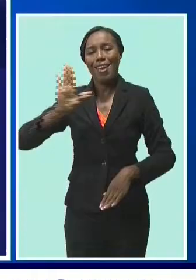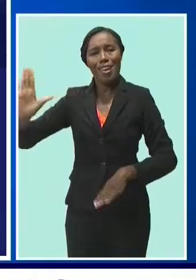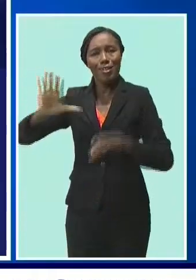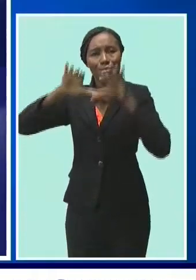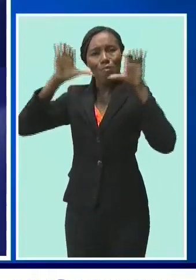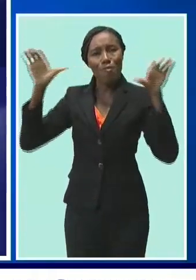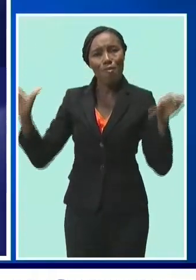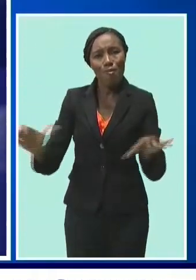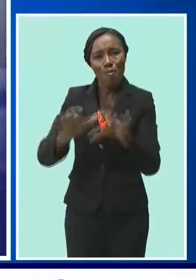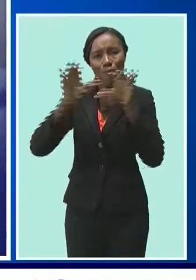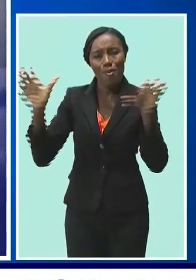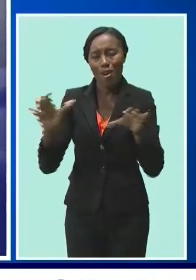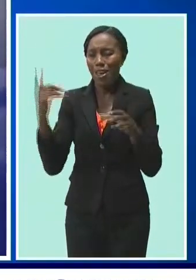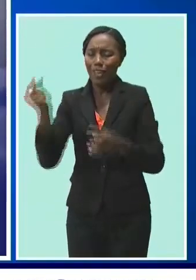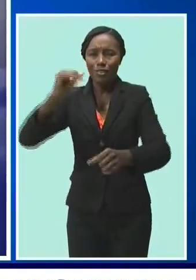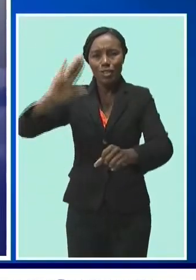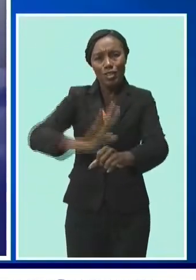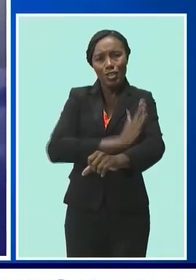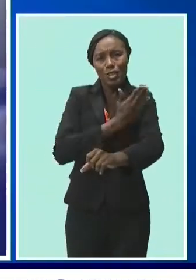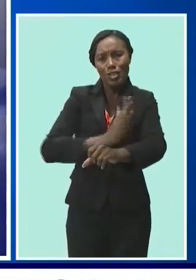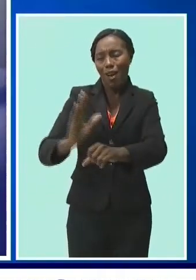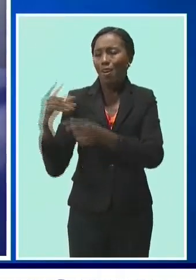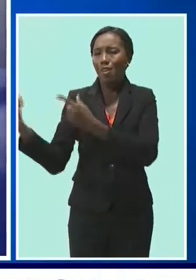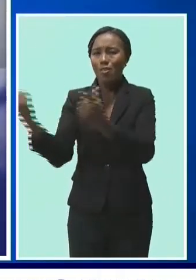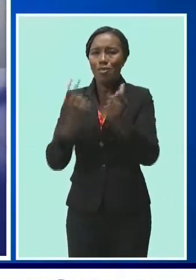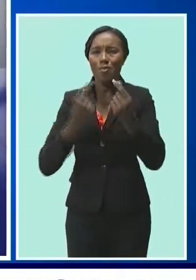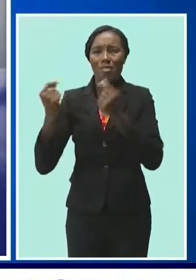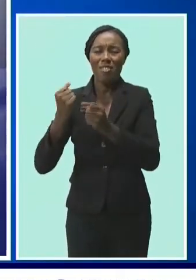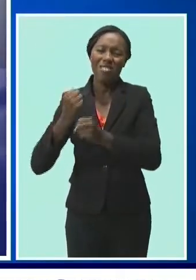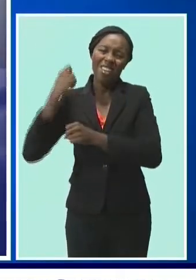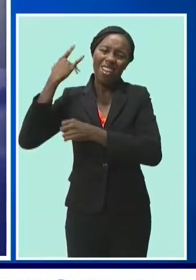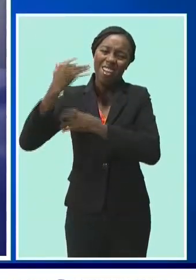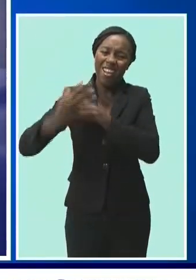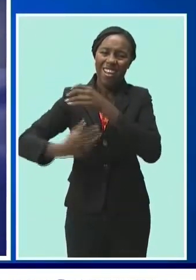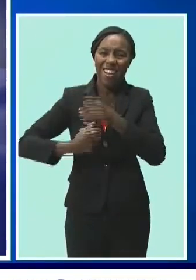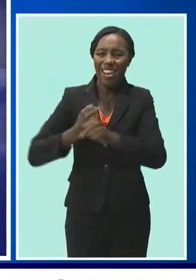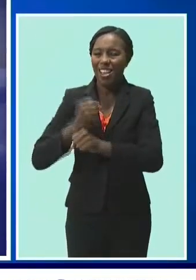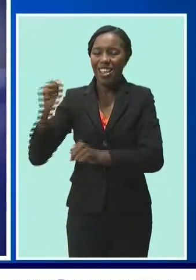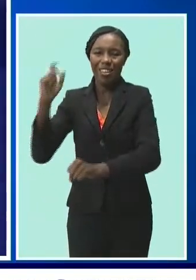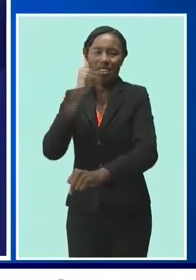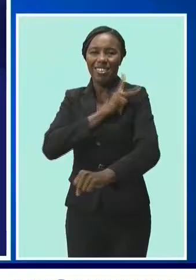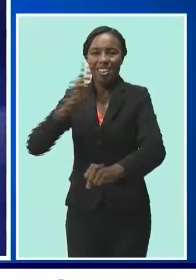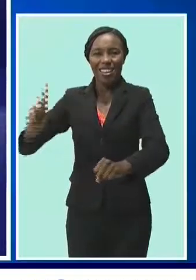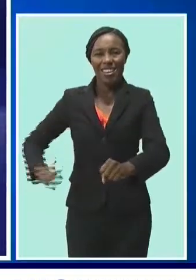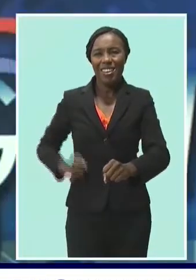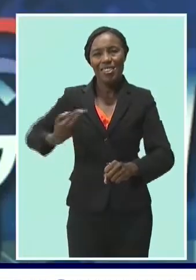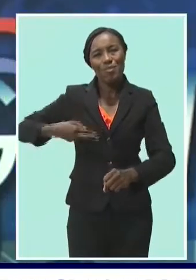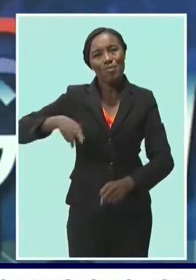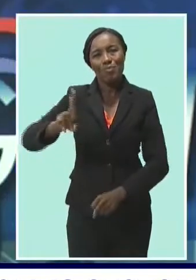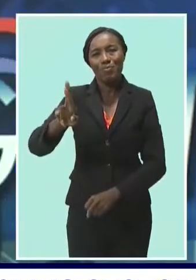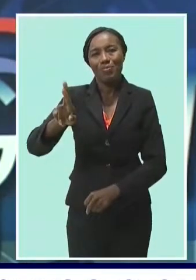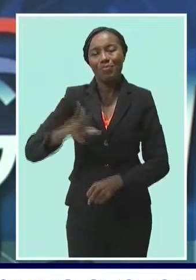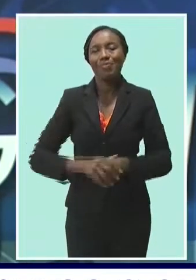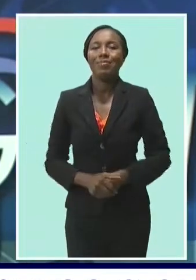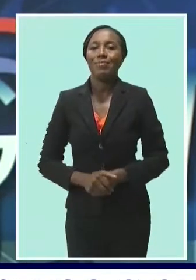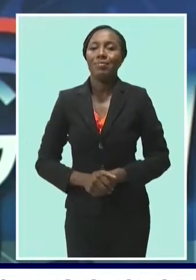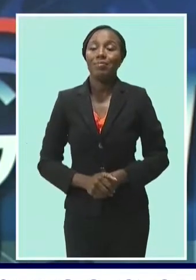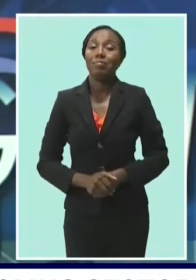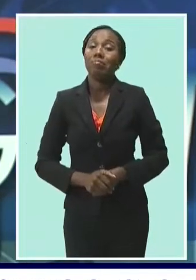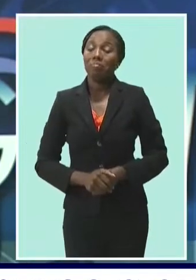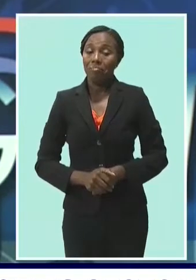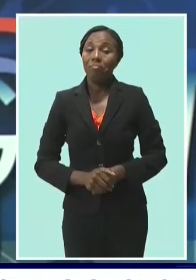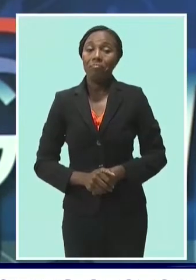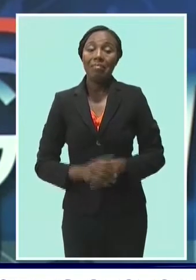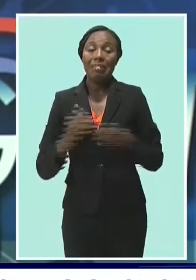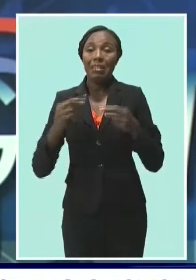the legacy of MacDonald Blenman, the Mighty Griner, the King of the Road. Well, a stalwart in